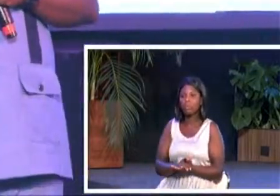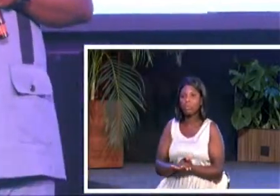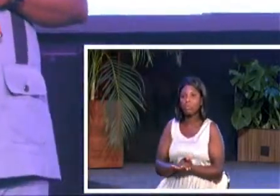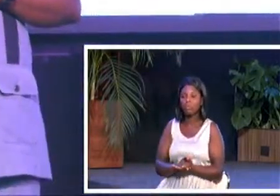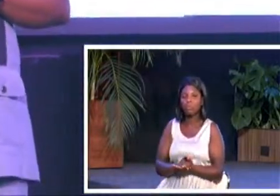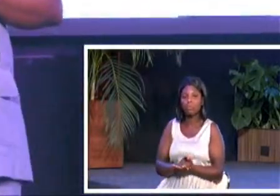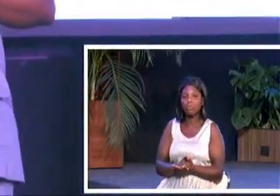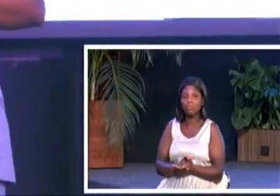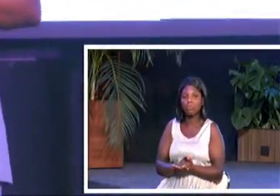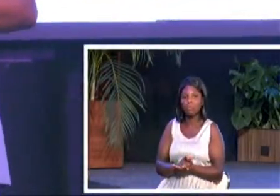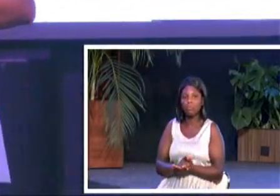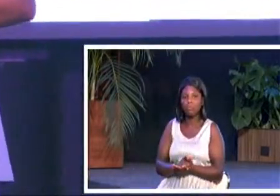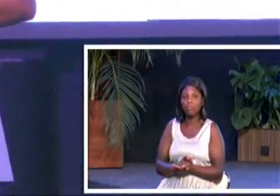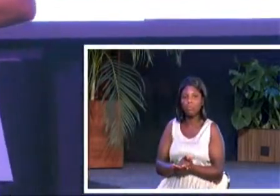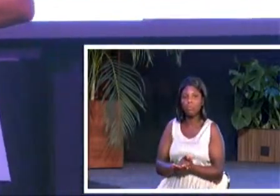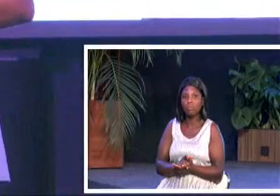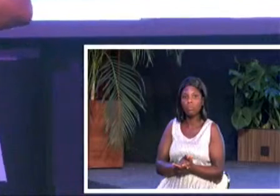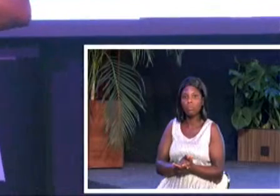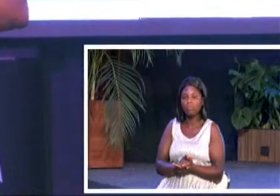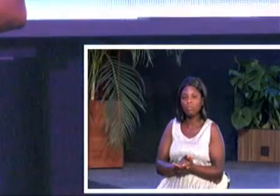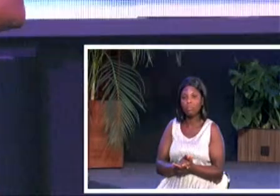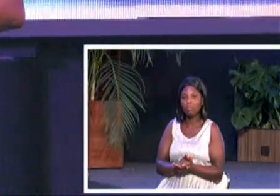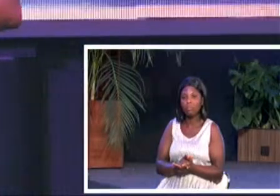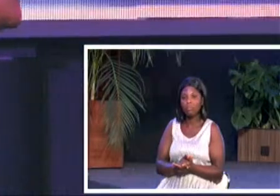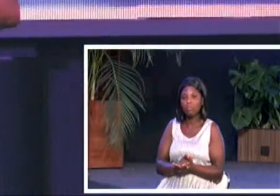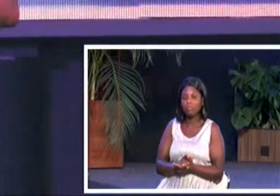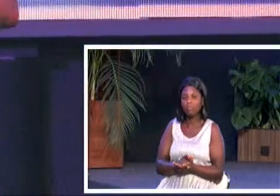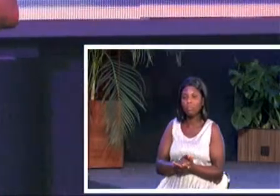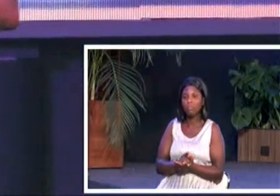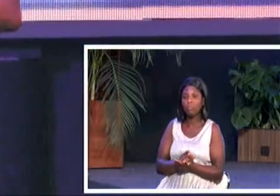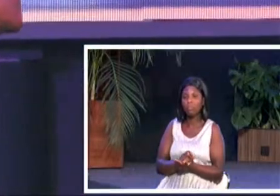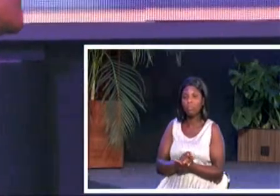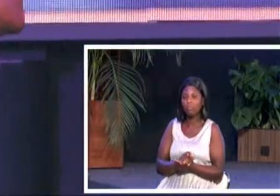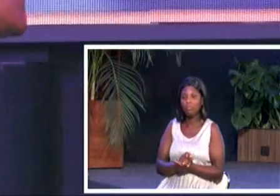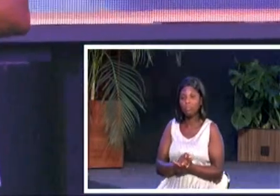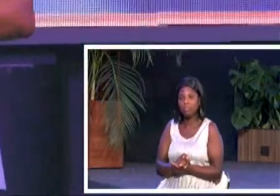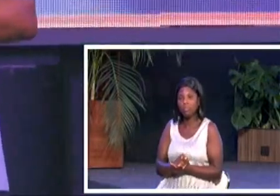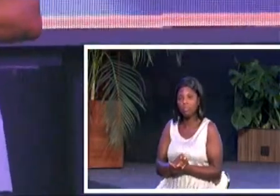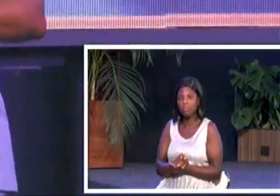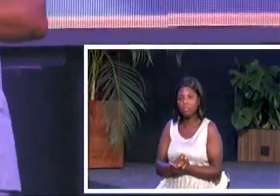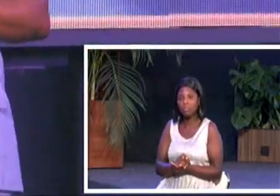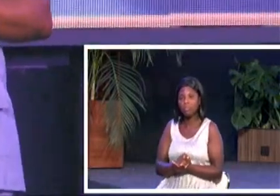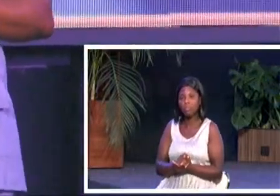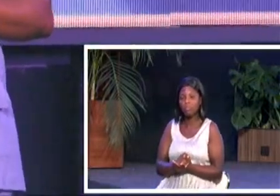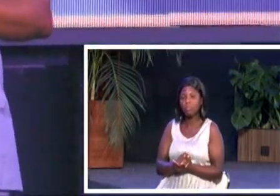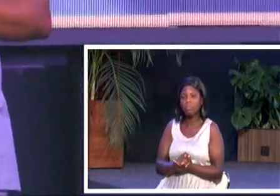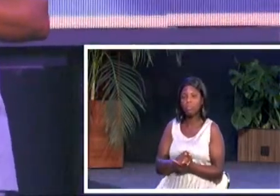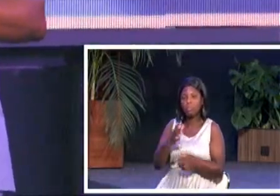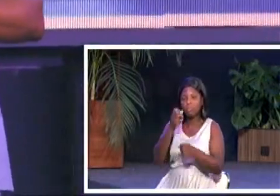then the skill sets that you need. You're going to get more than 70